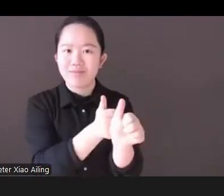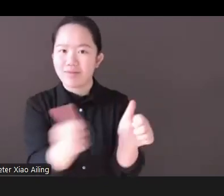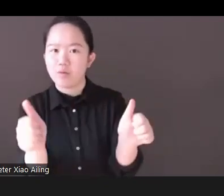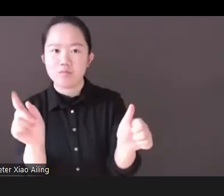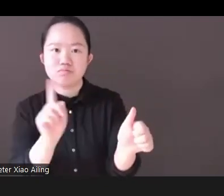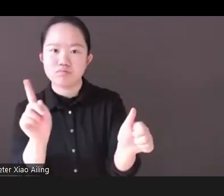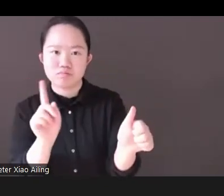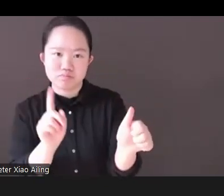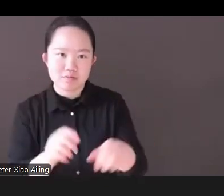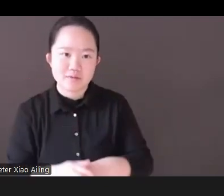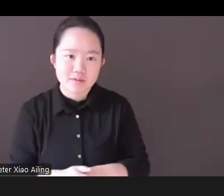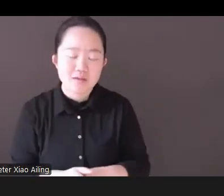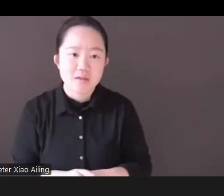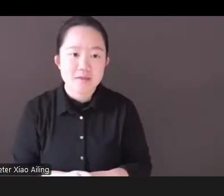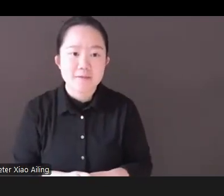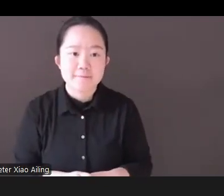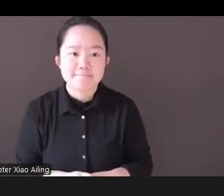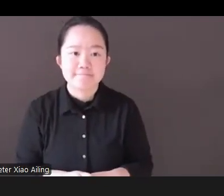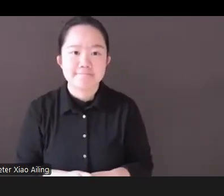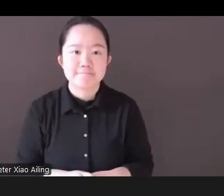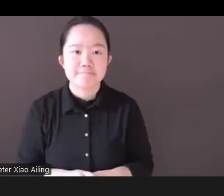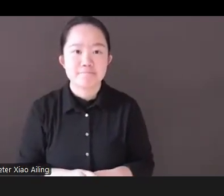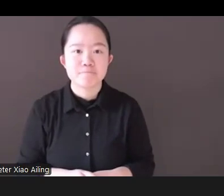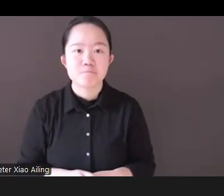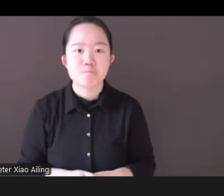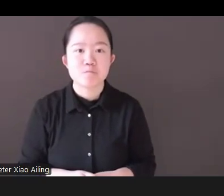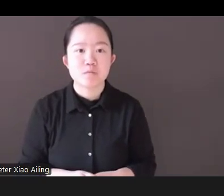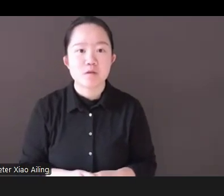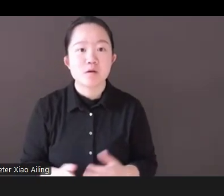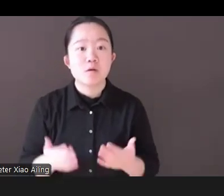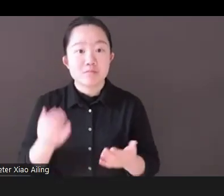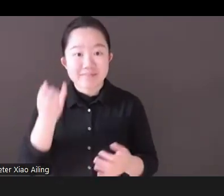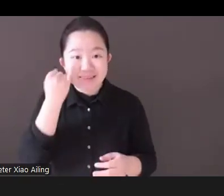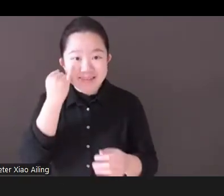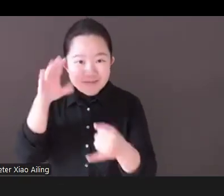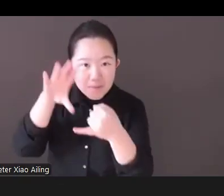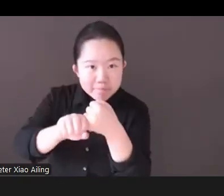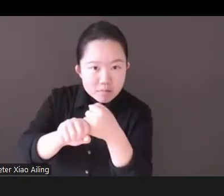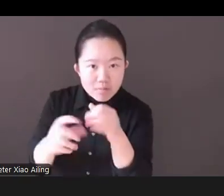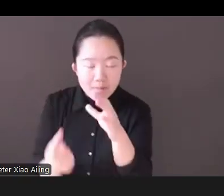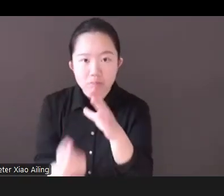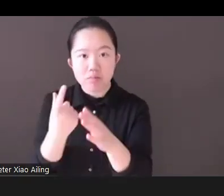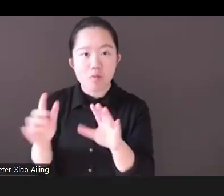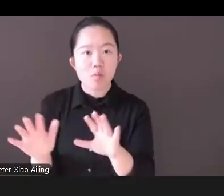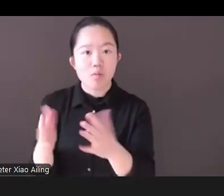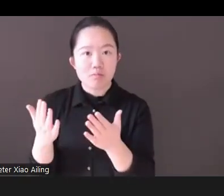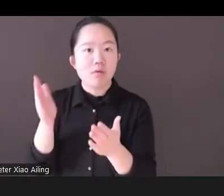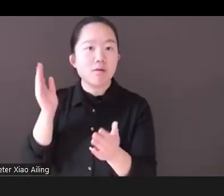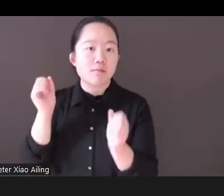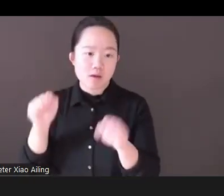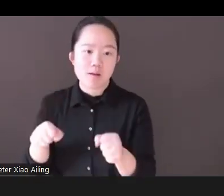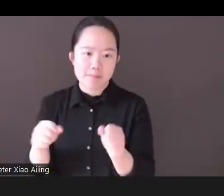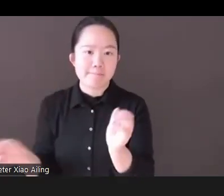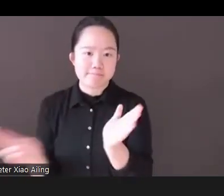we have the ability to impose fees, as you mentioned. It won't be the first thing we do, but we can.